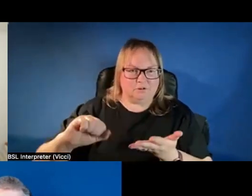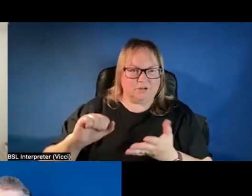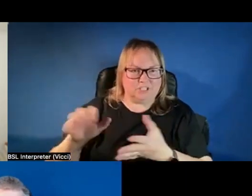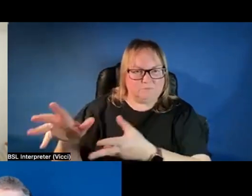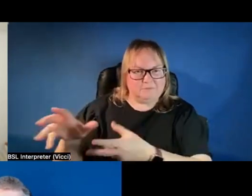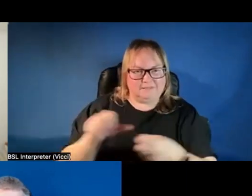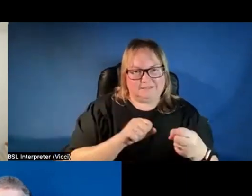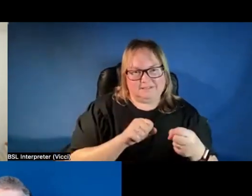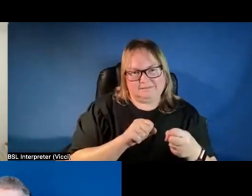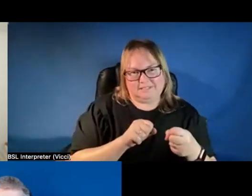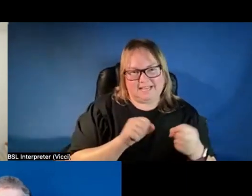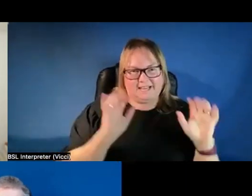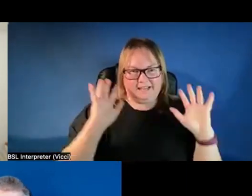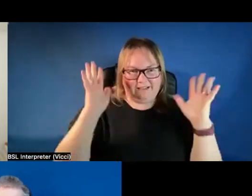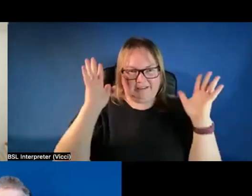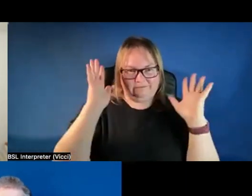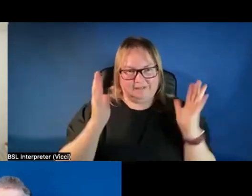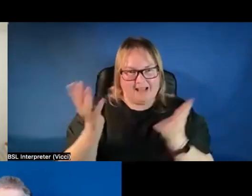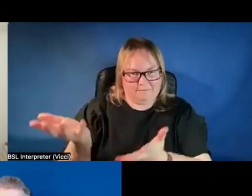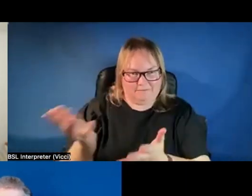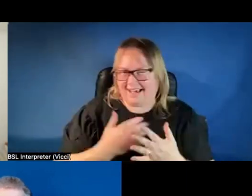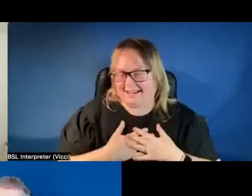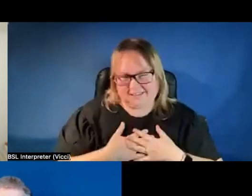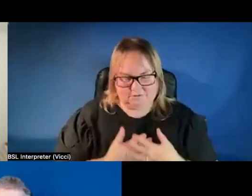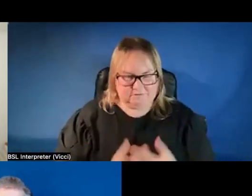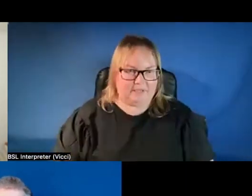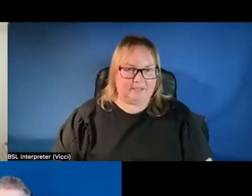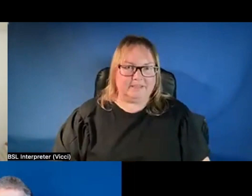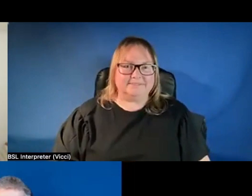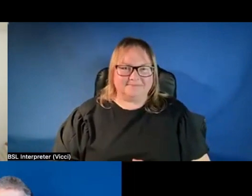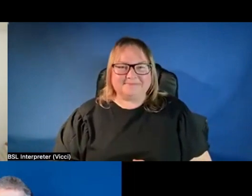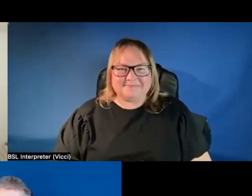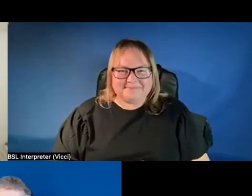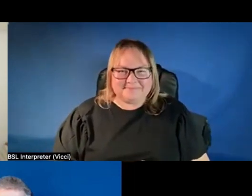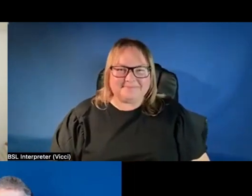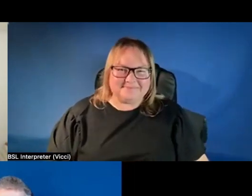cultural appropriation of me taking the line for that, and it's not for me.